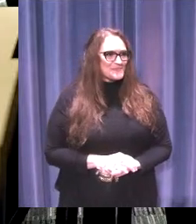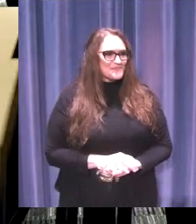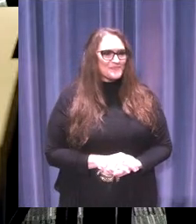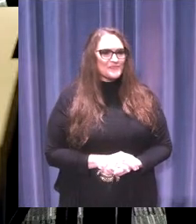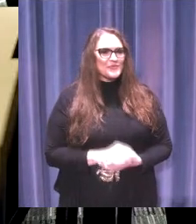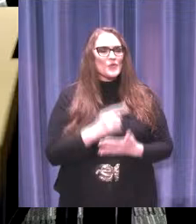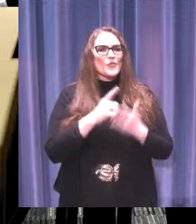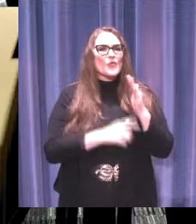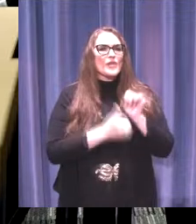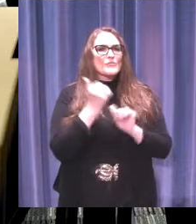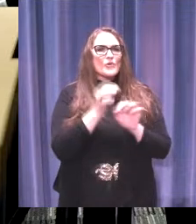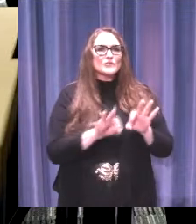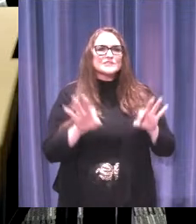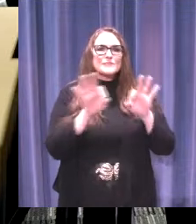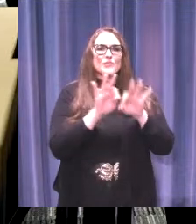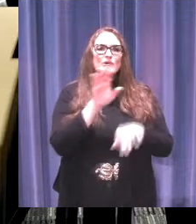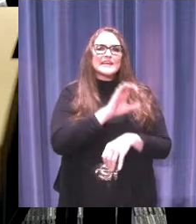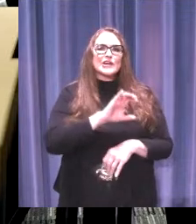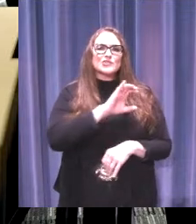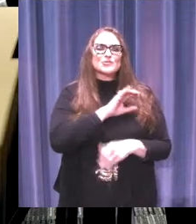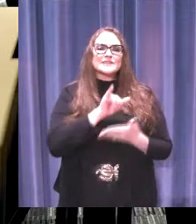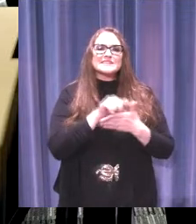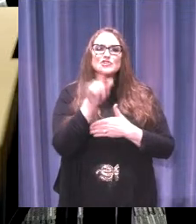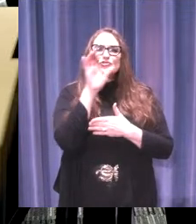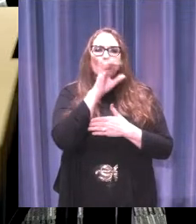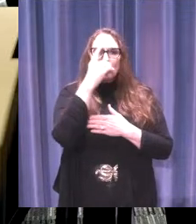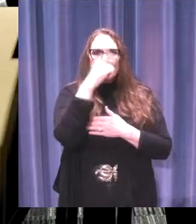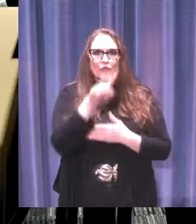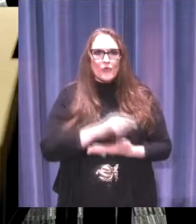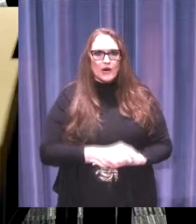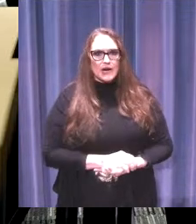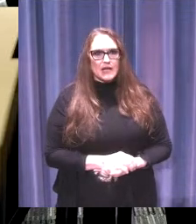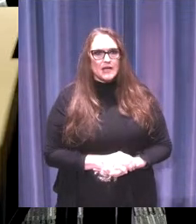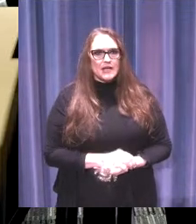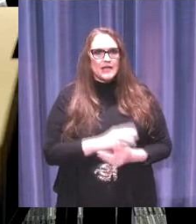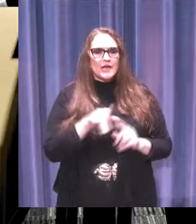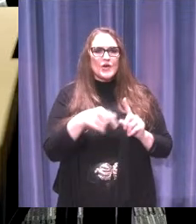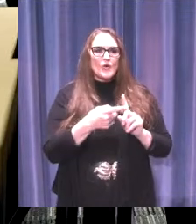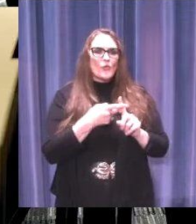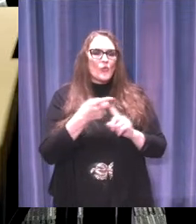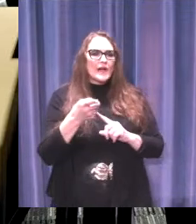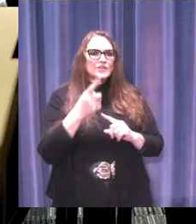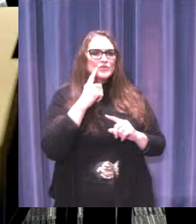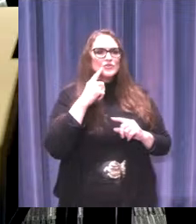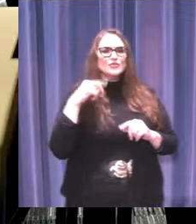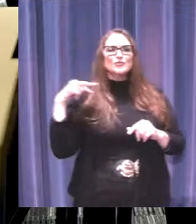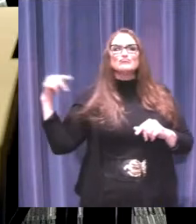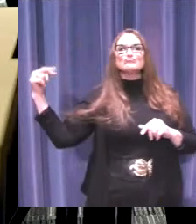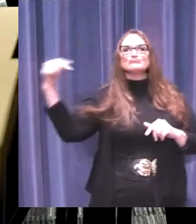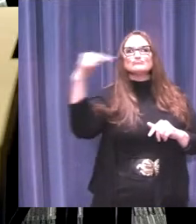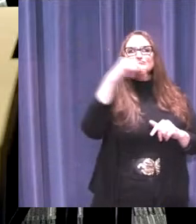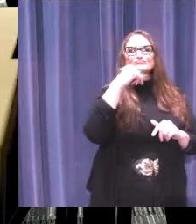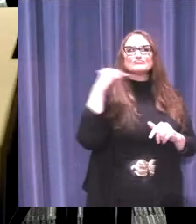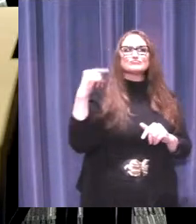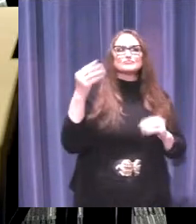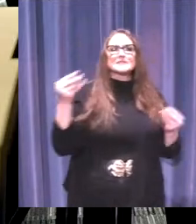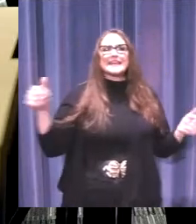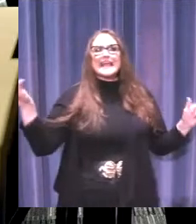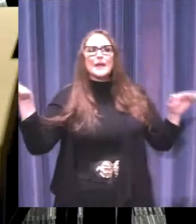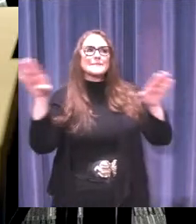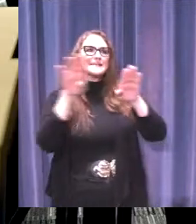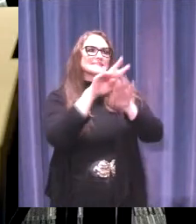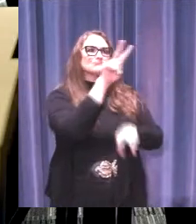What are the most important characteristics that you're looking for when you walk around our campus, explore the